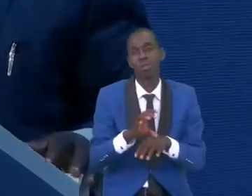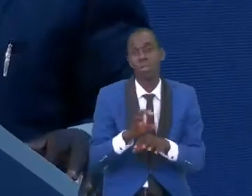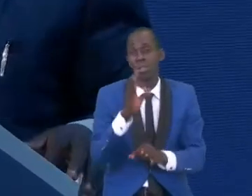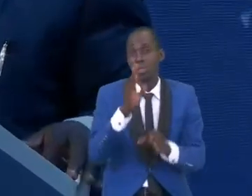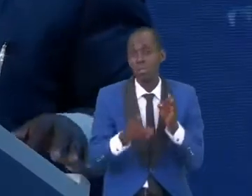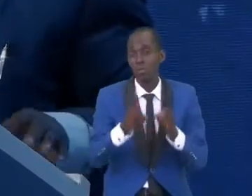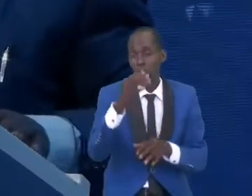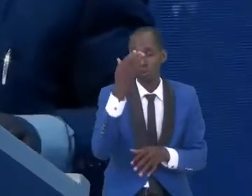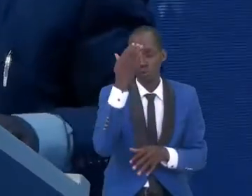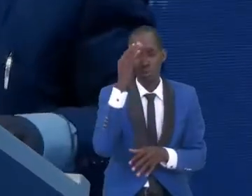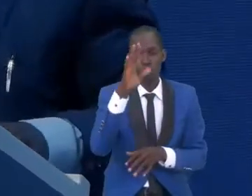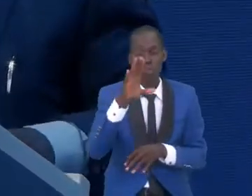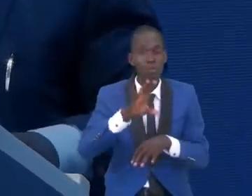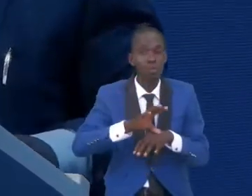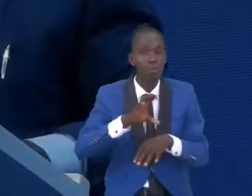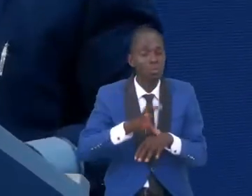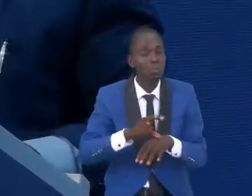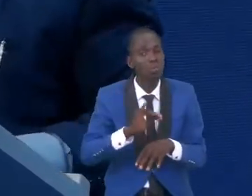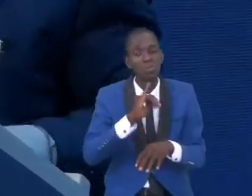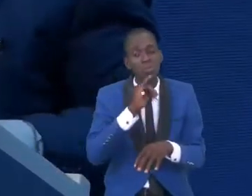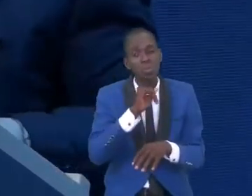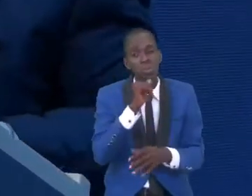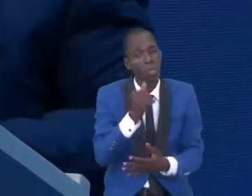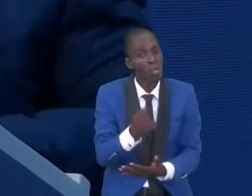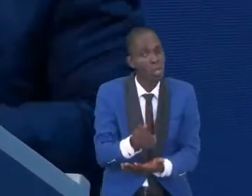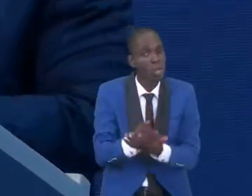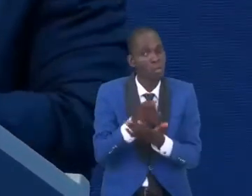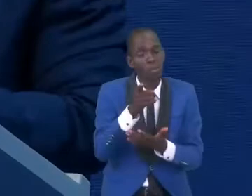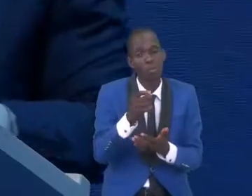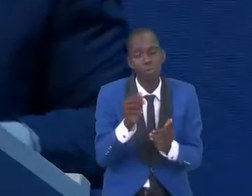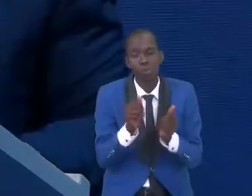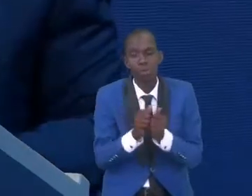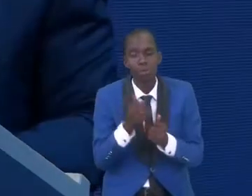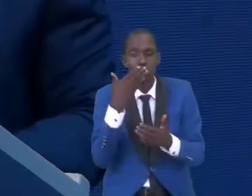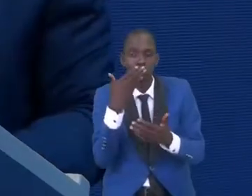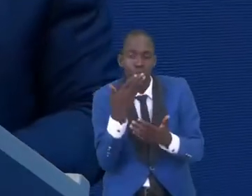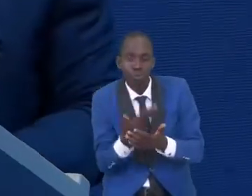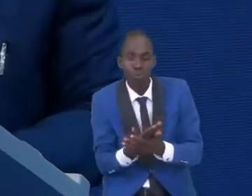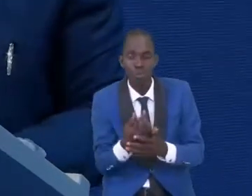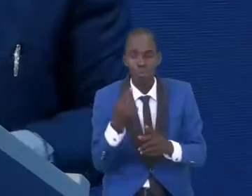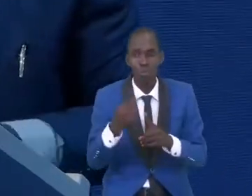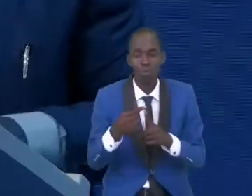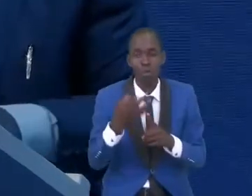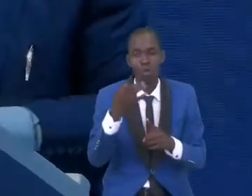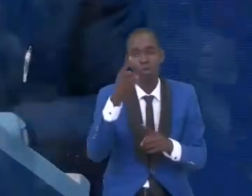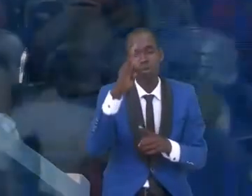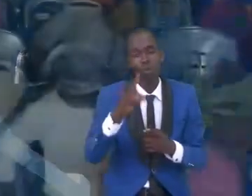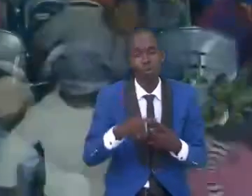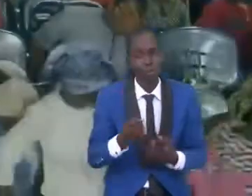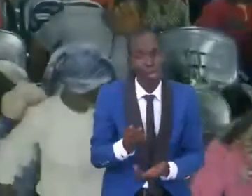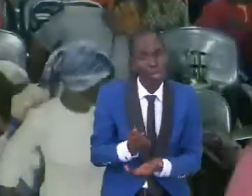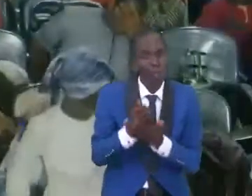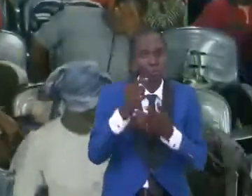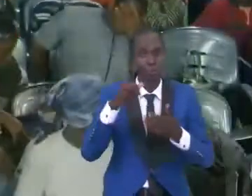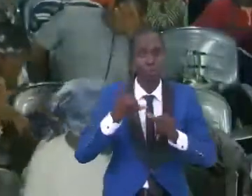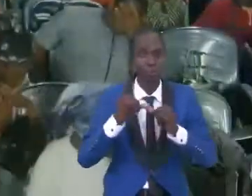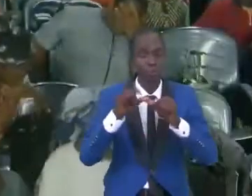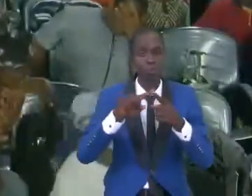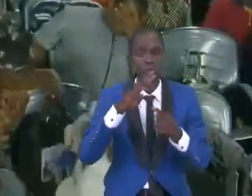And as our counselors are reaching out to those who have decided for the